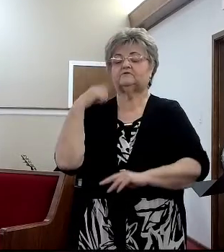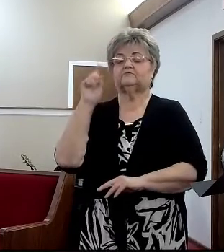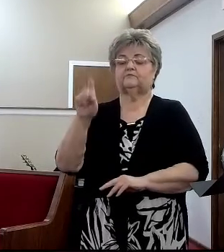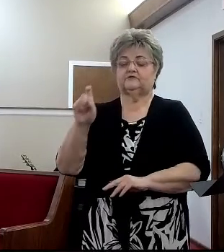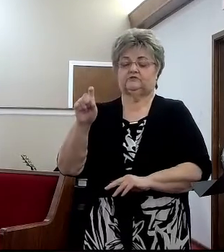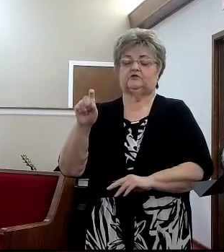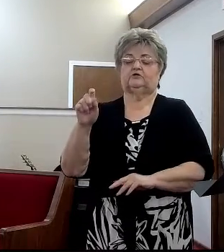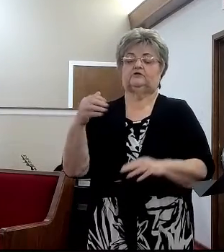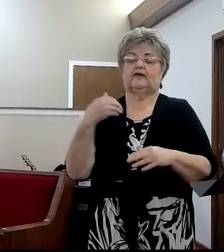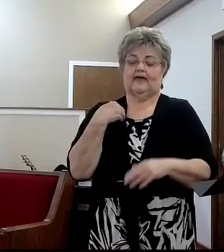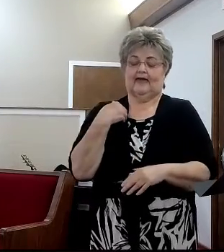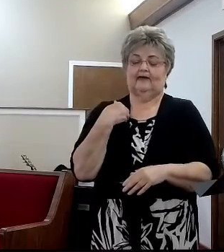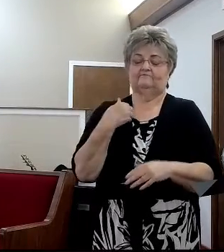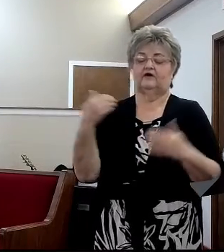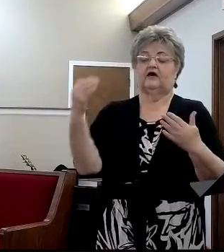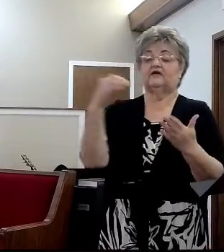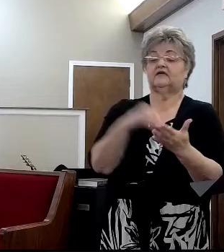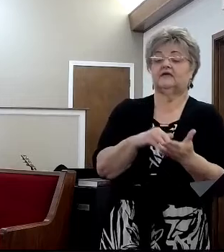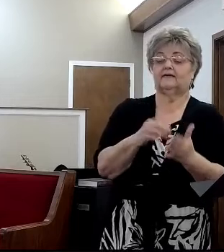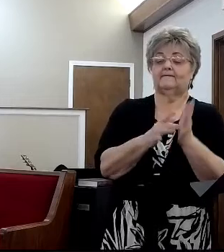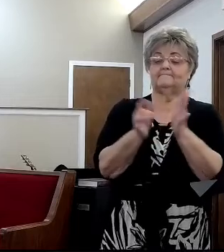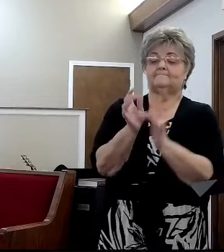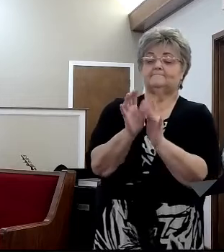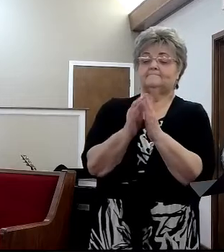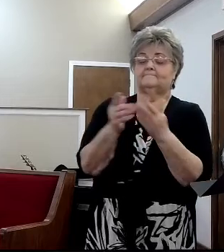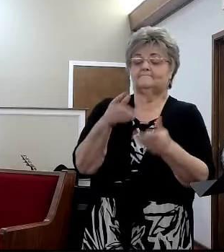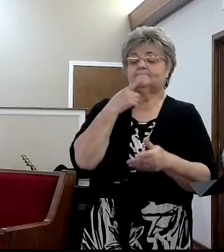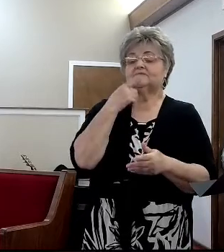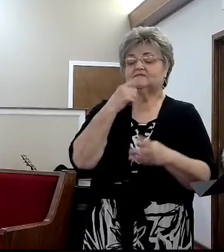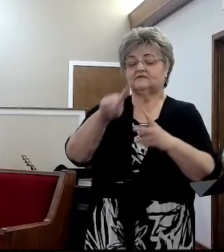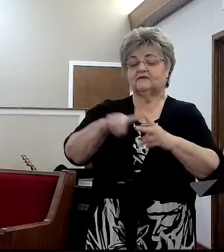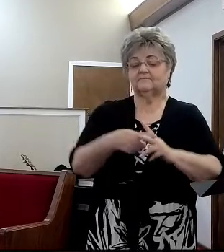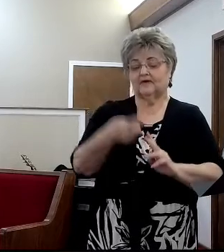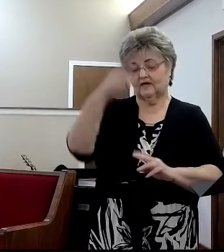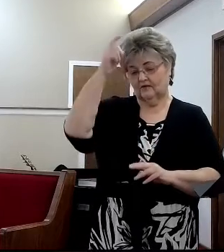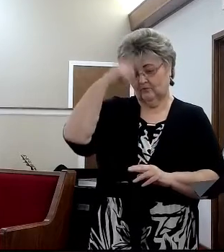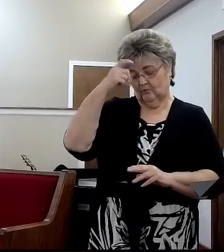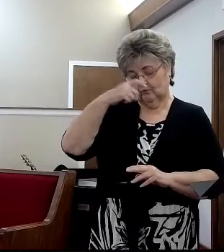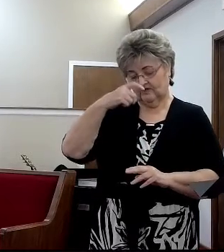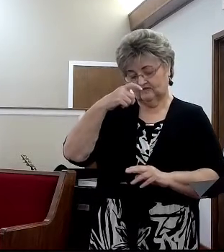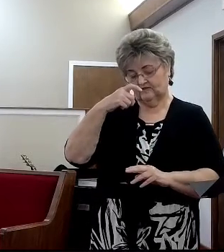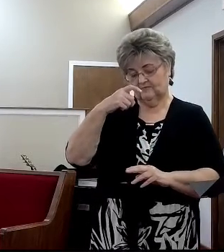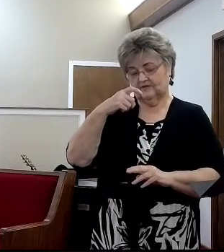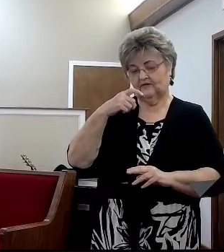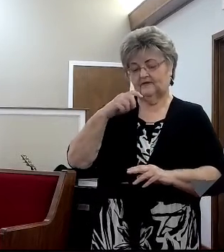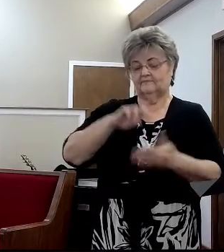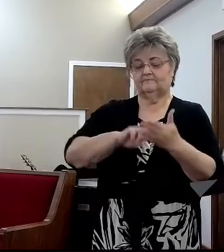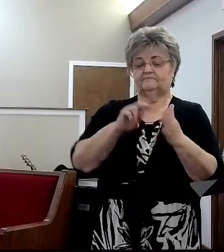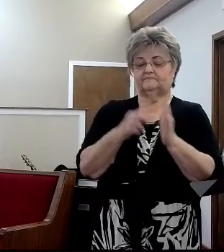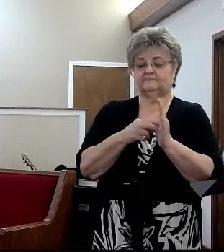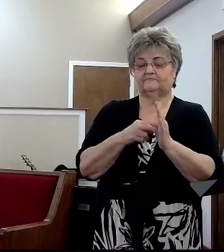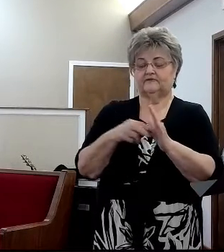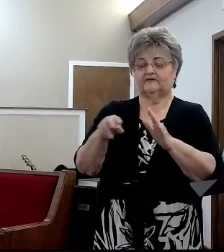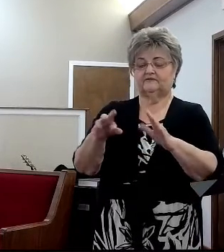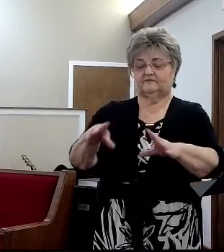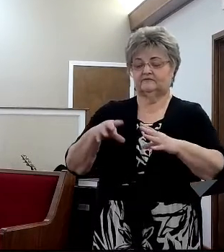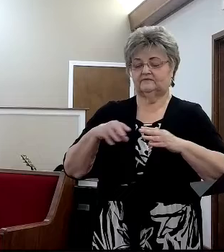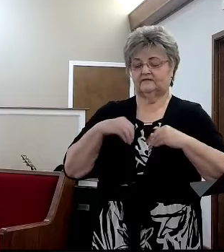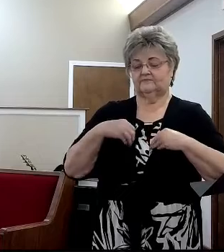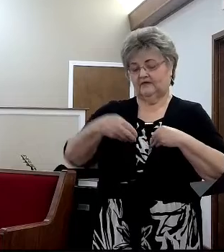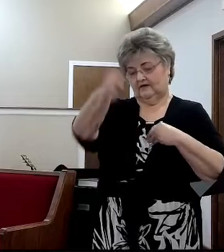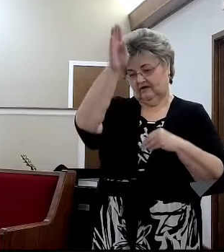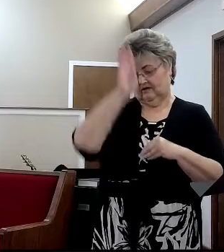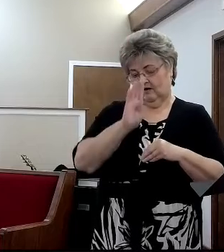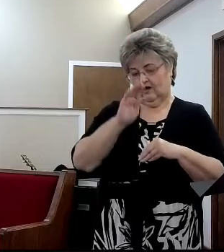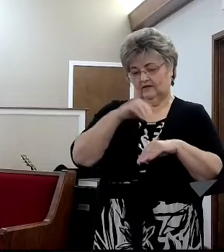says fear. So the beginning of wisdom is taking God and His Word, the Bible that we hold in our